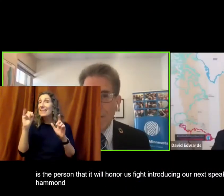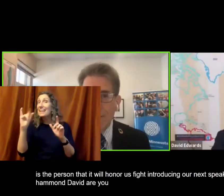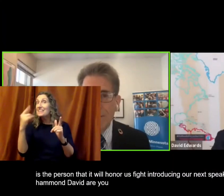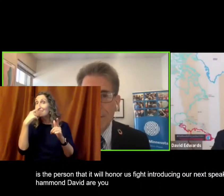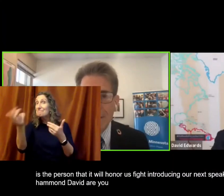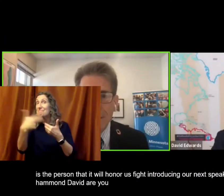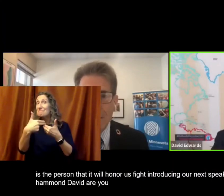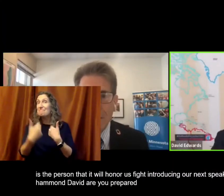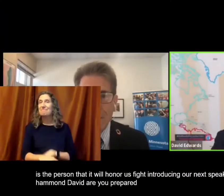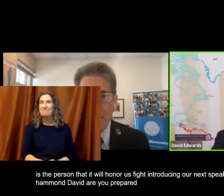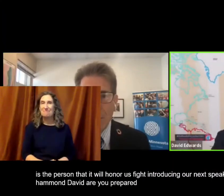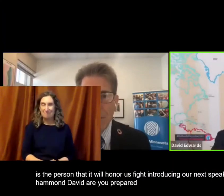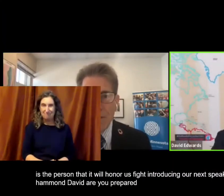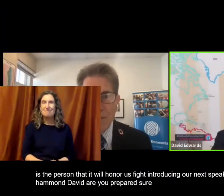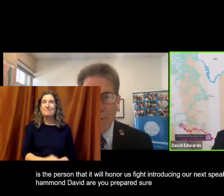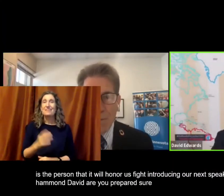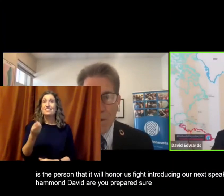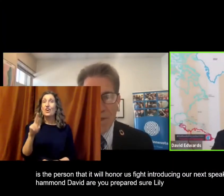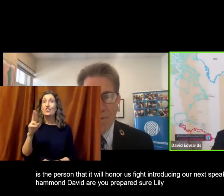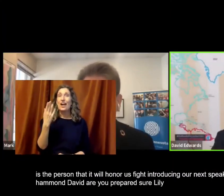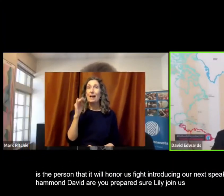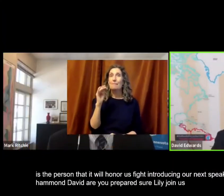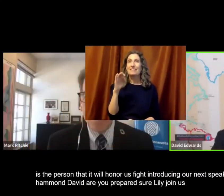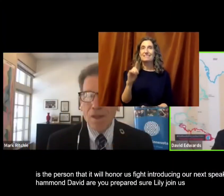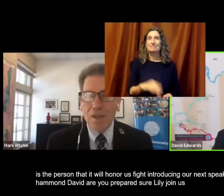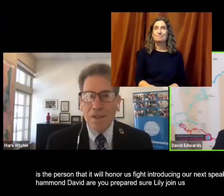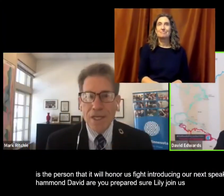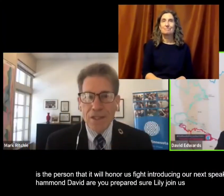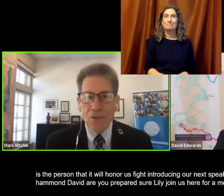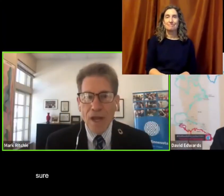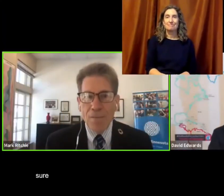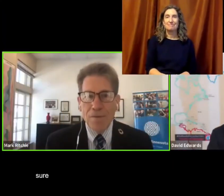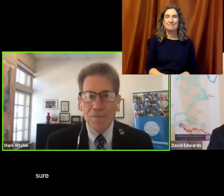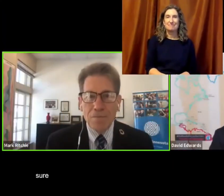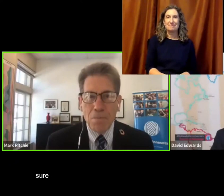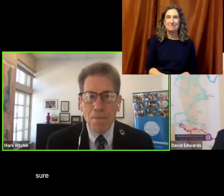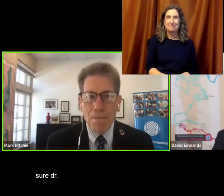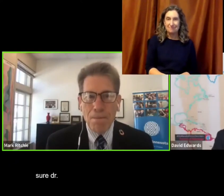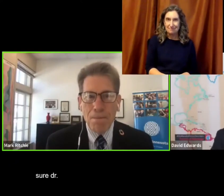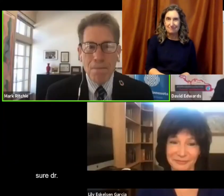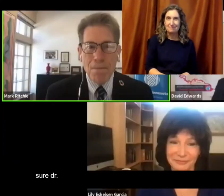prepared? Sure. Lily, join us here for a moment. Sure. Dr. Hammond.